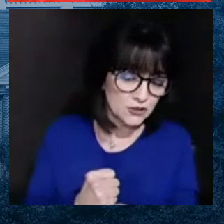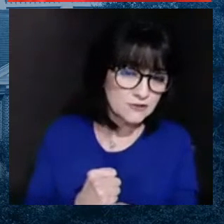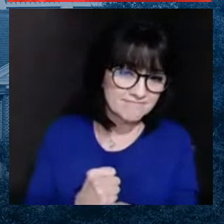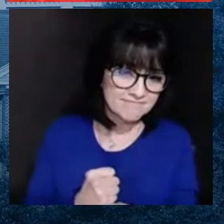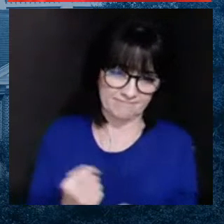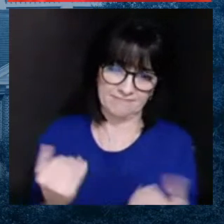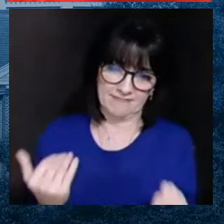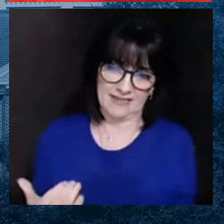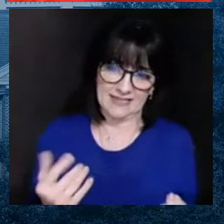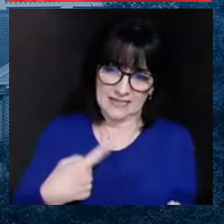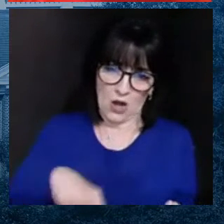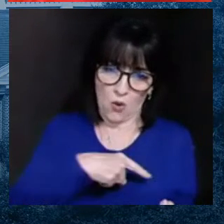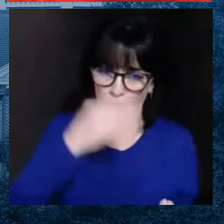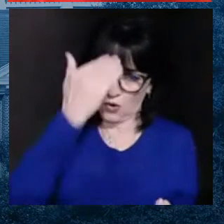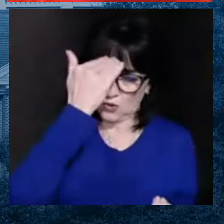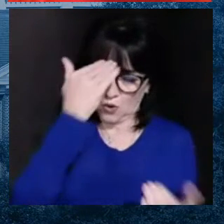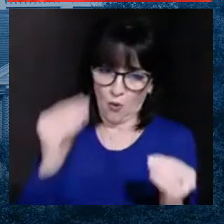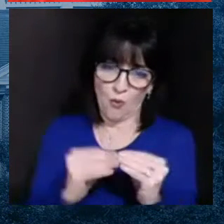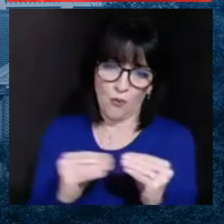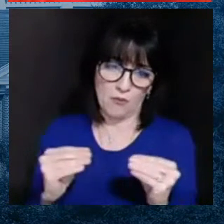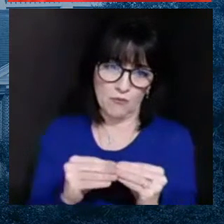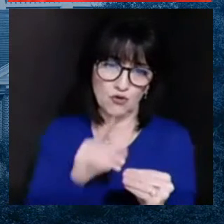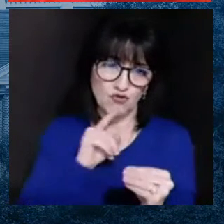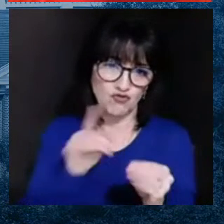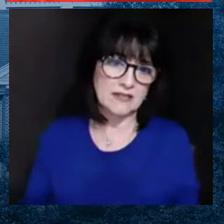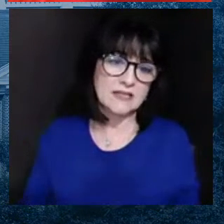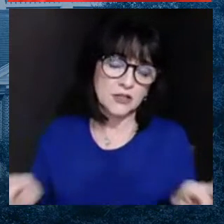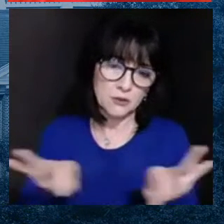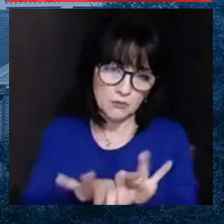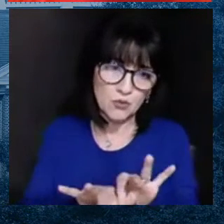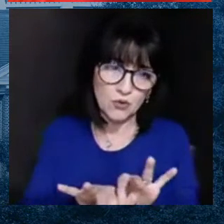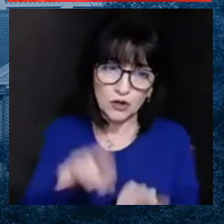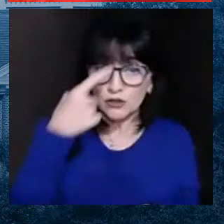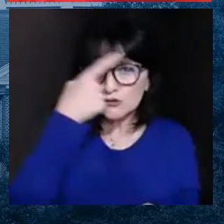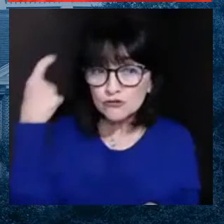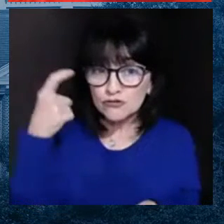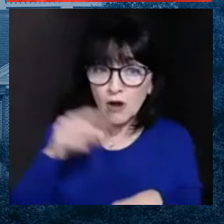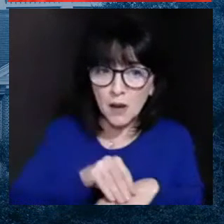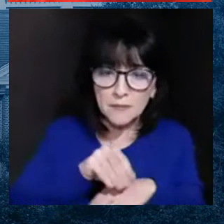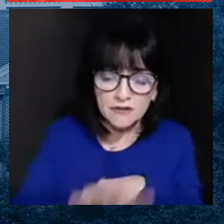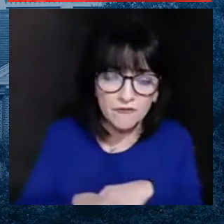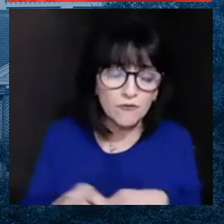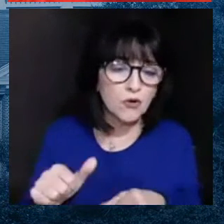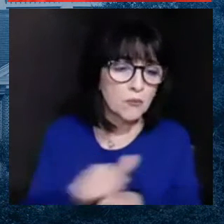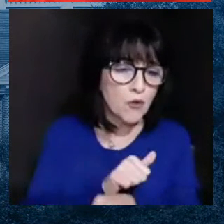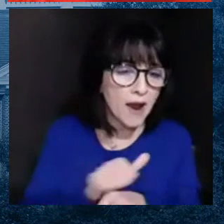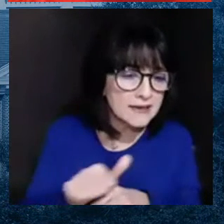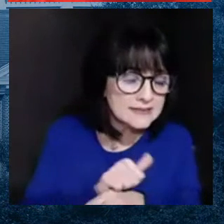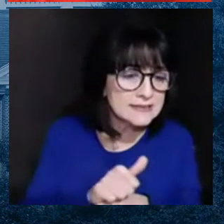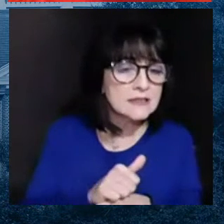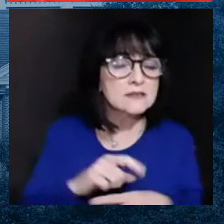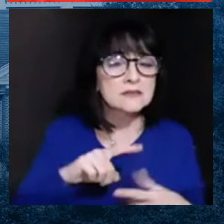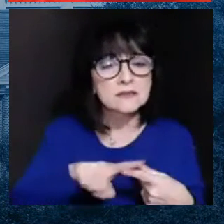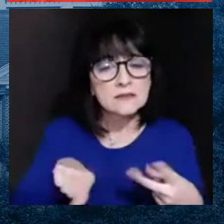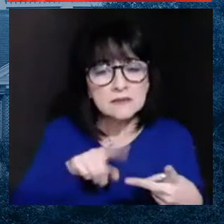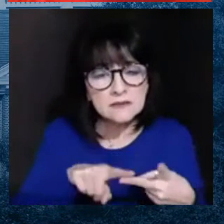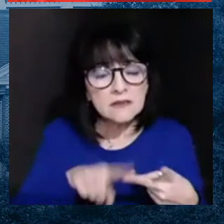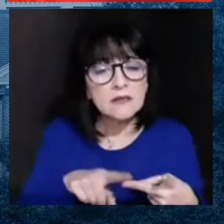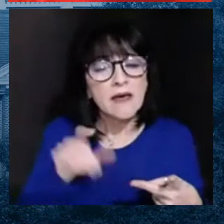on a number of our priorities: trauma-informed practices, universal strategies for whole child